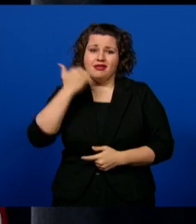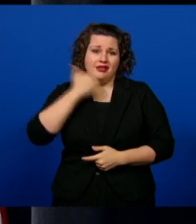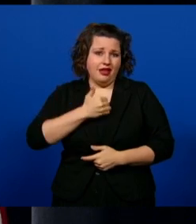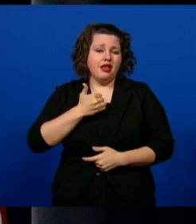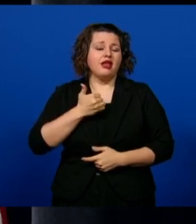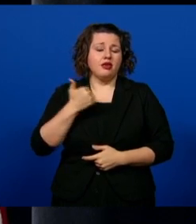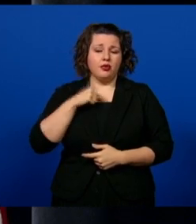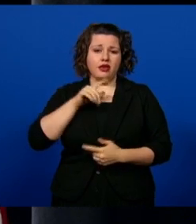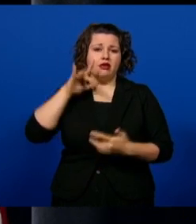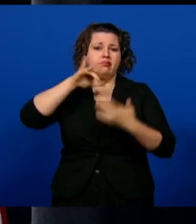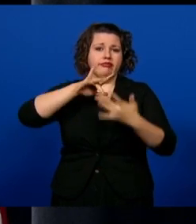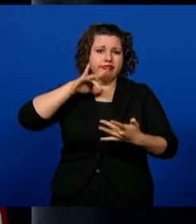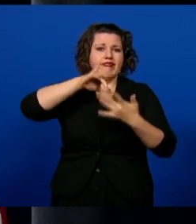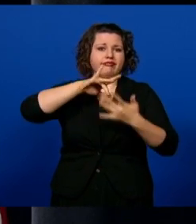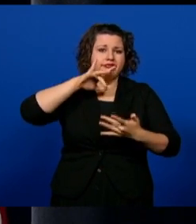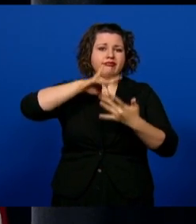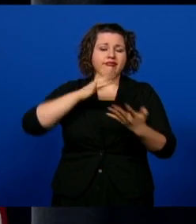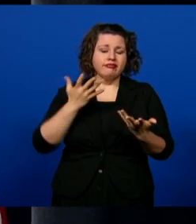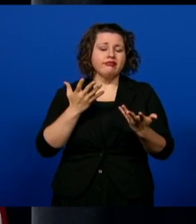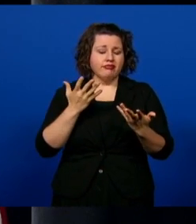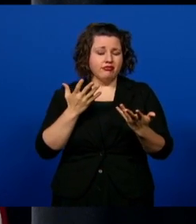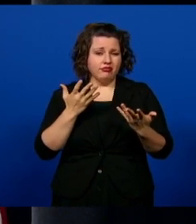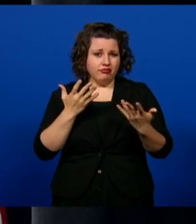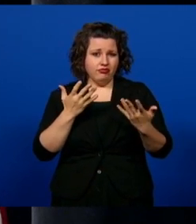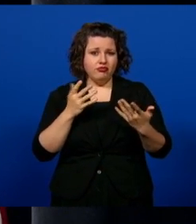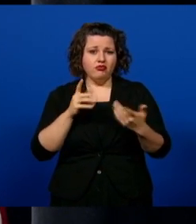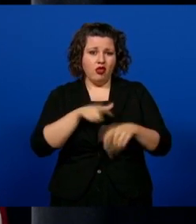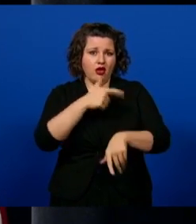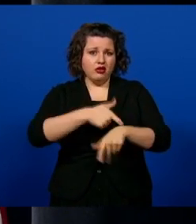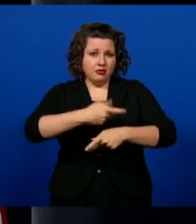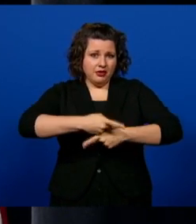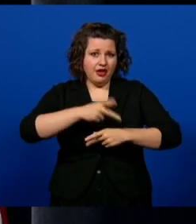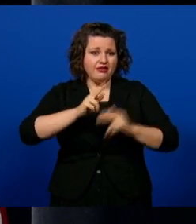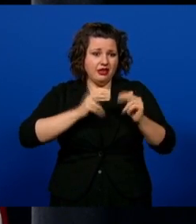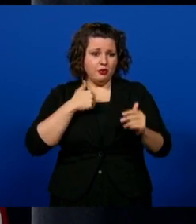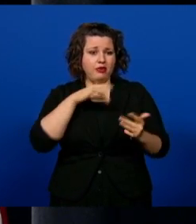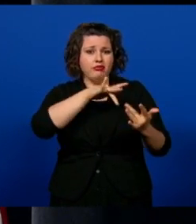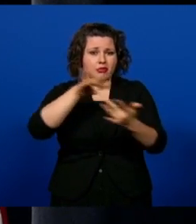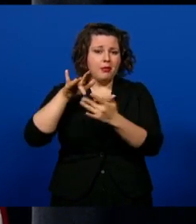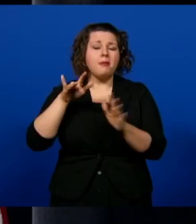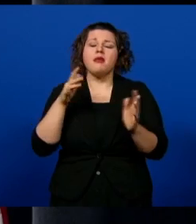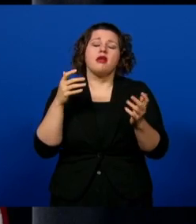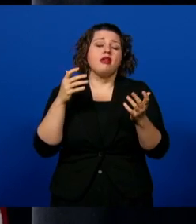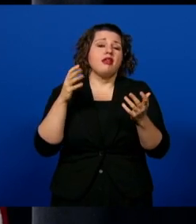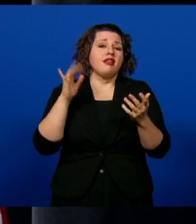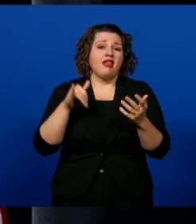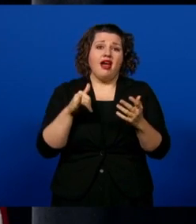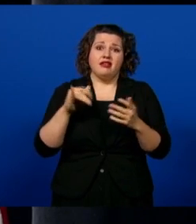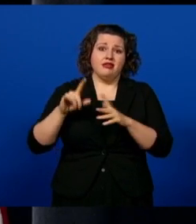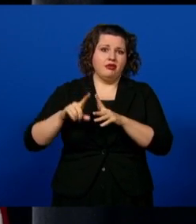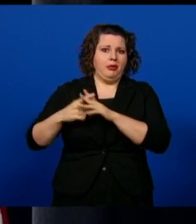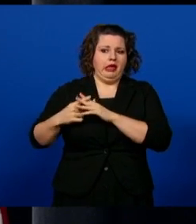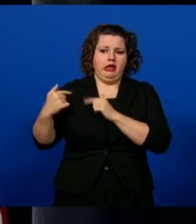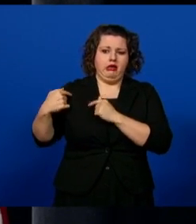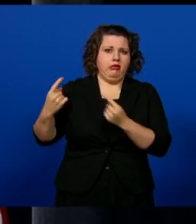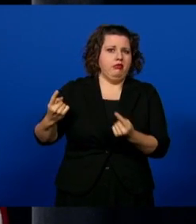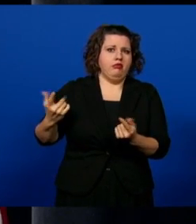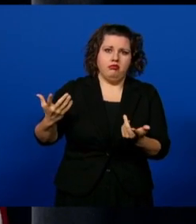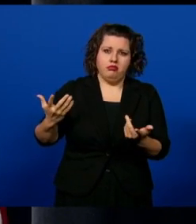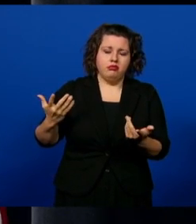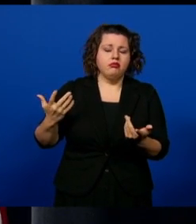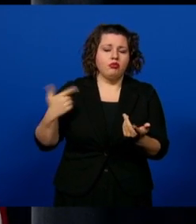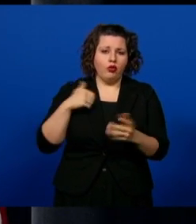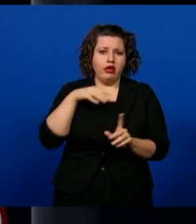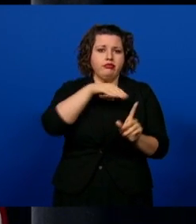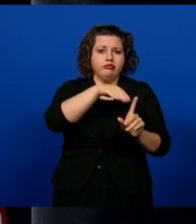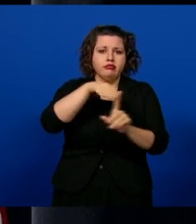basis reaching out proactively to our long-term care facilities, and really we've been doing that from the very beginning. I think